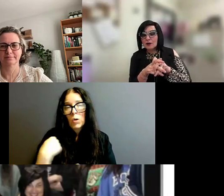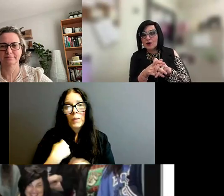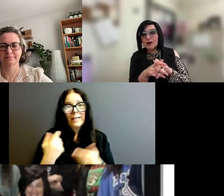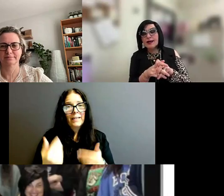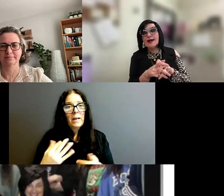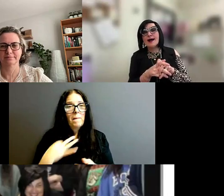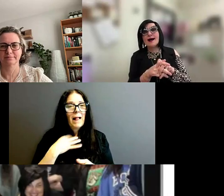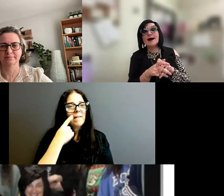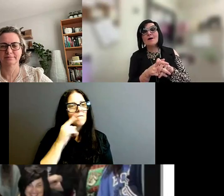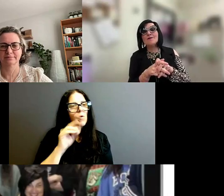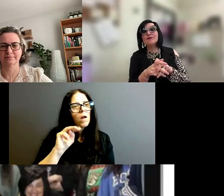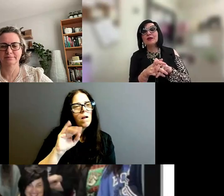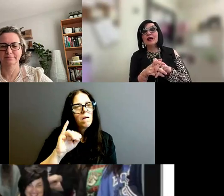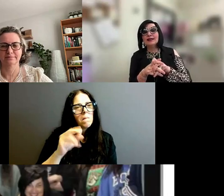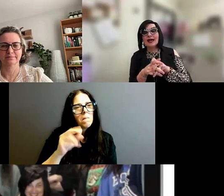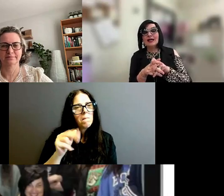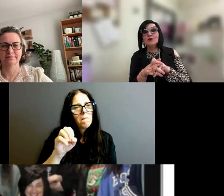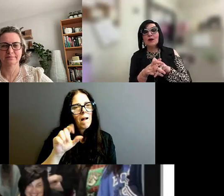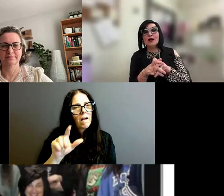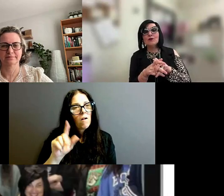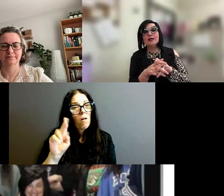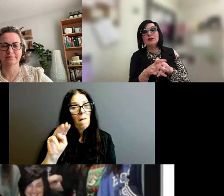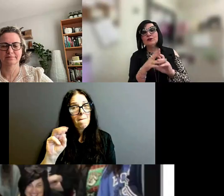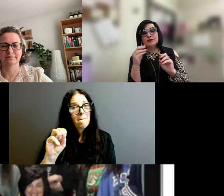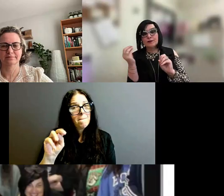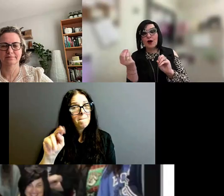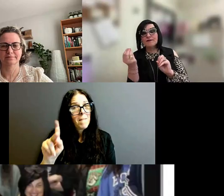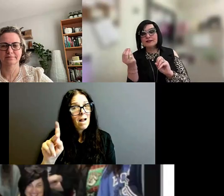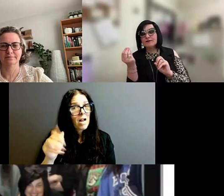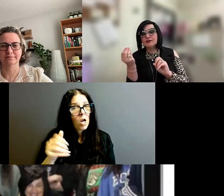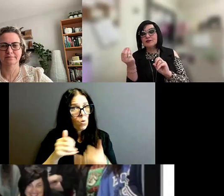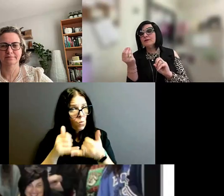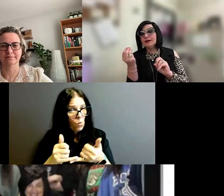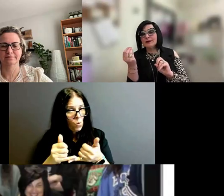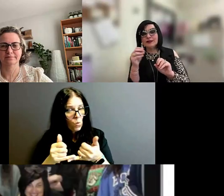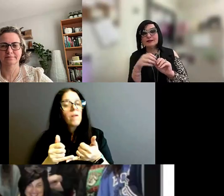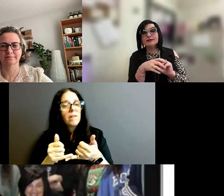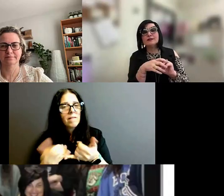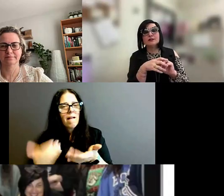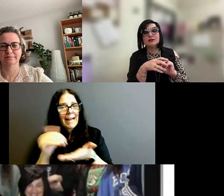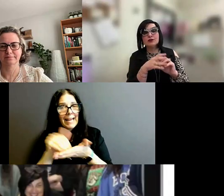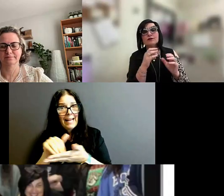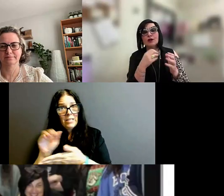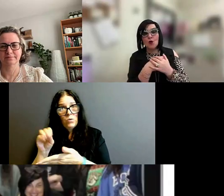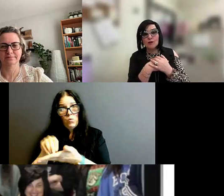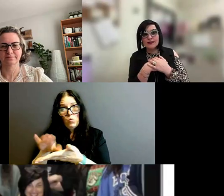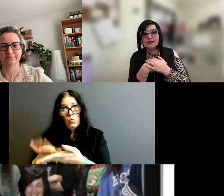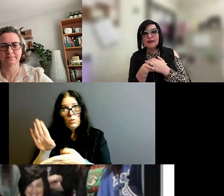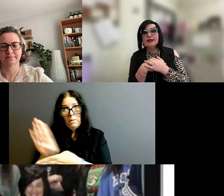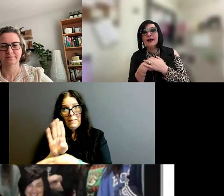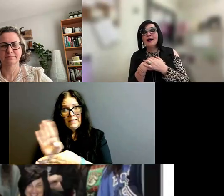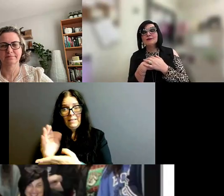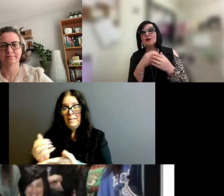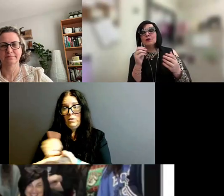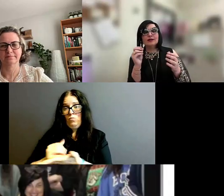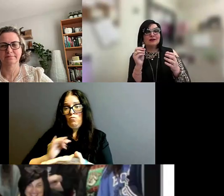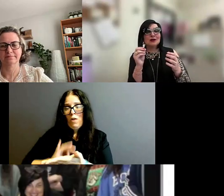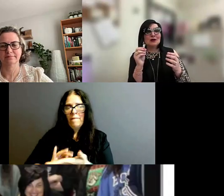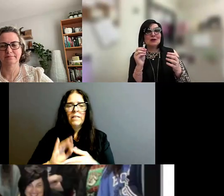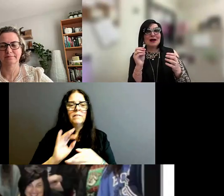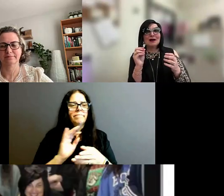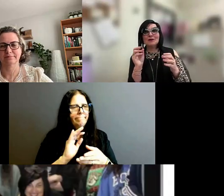Michael Monk Award, again, where we used the profits of our student-led business to serve the homeless.